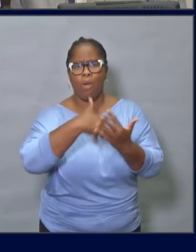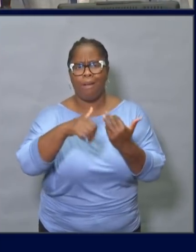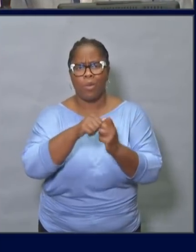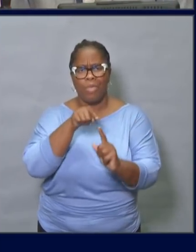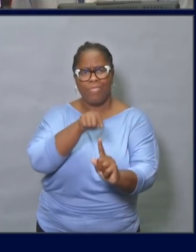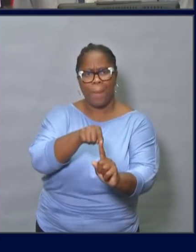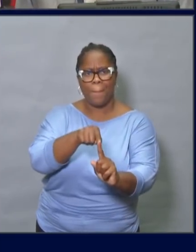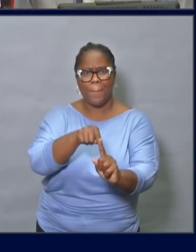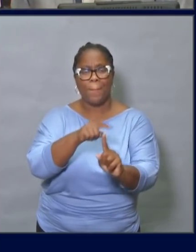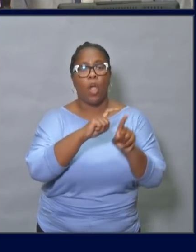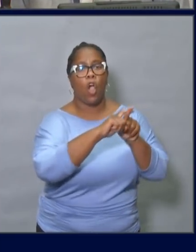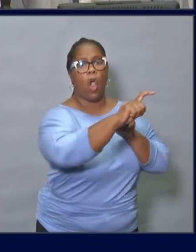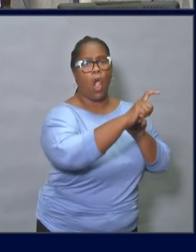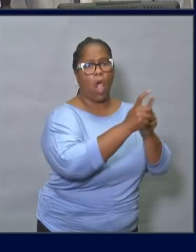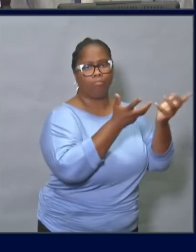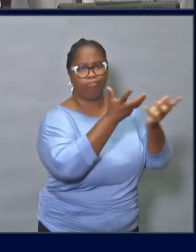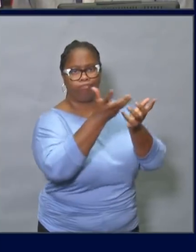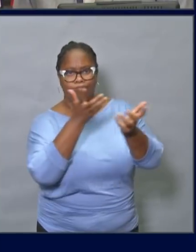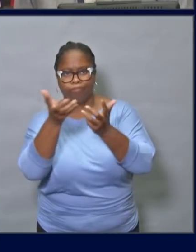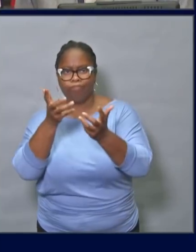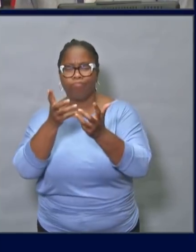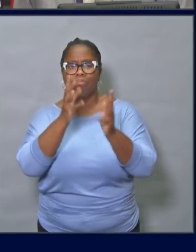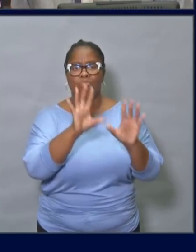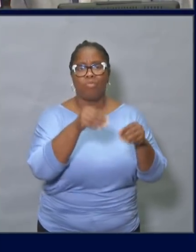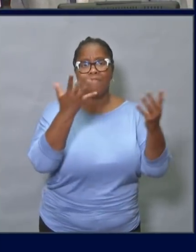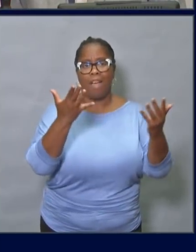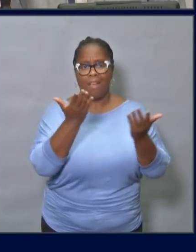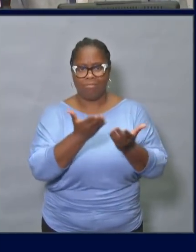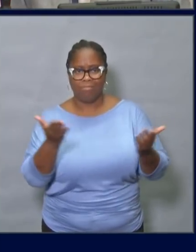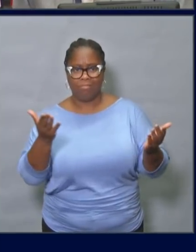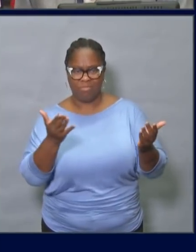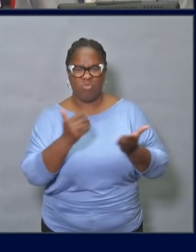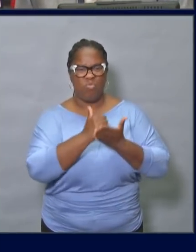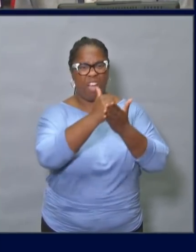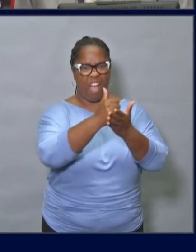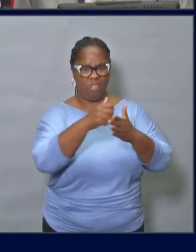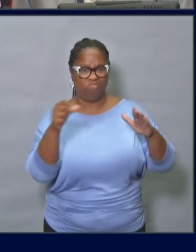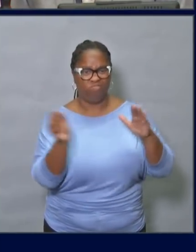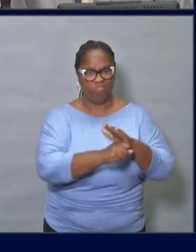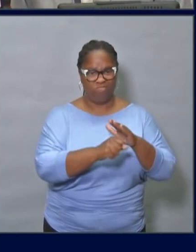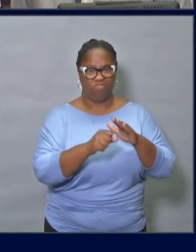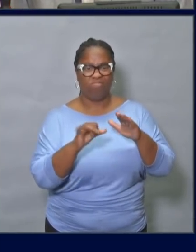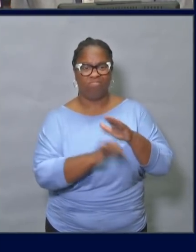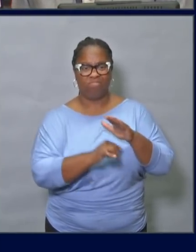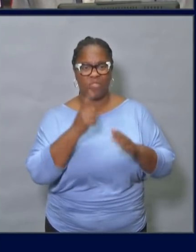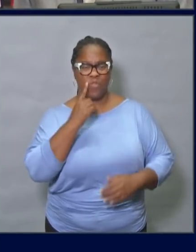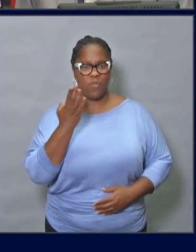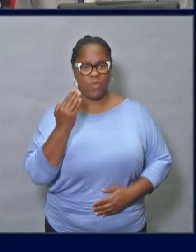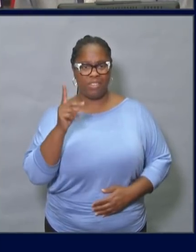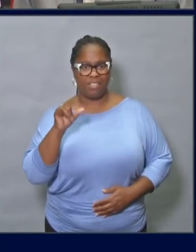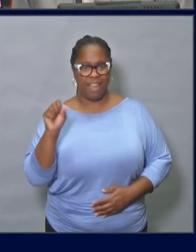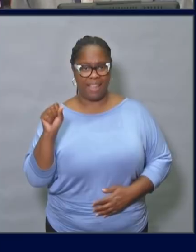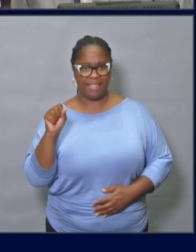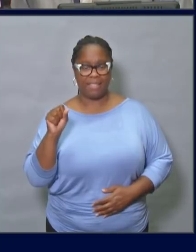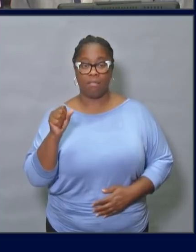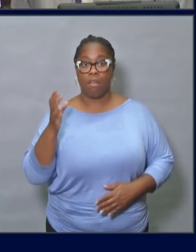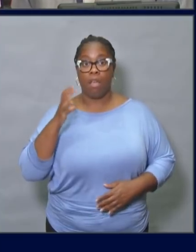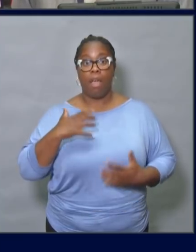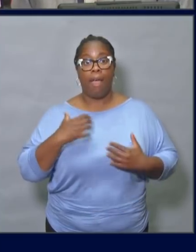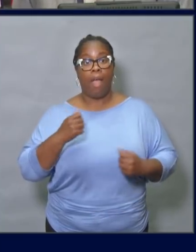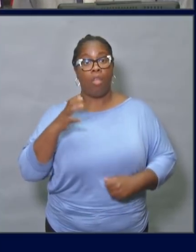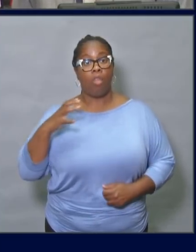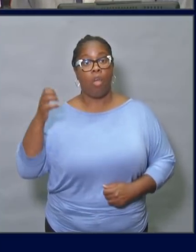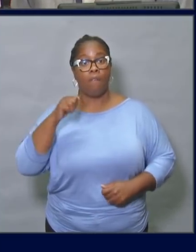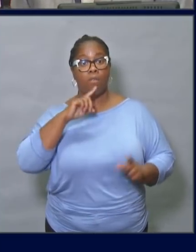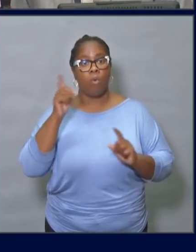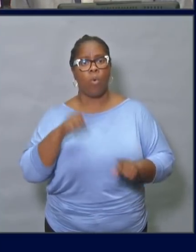days. There's a health officer order that mandates that those infected with COVID-19 isolate and